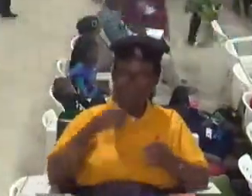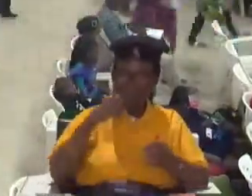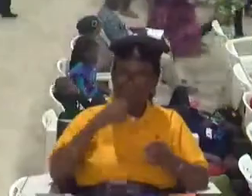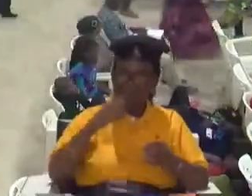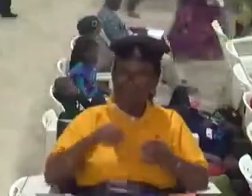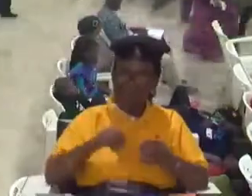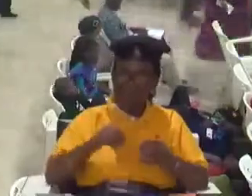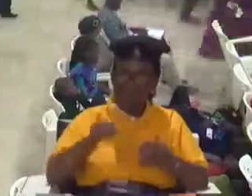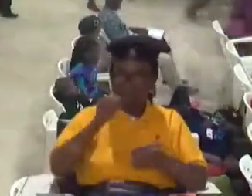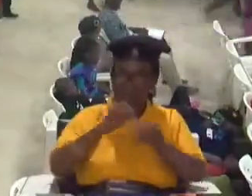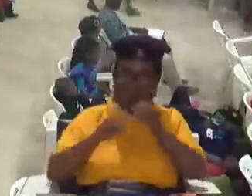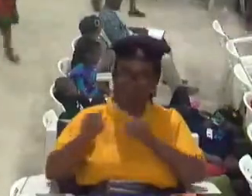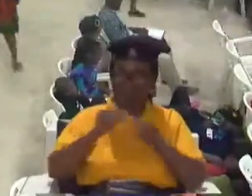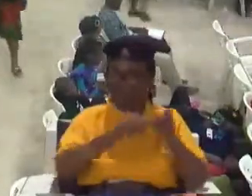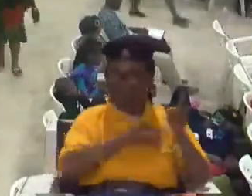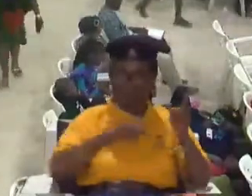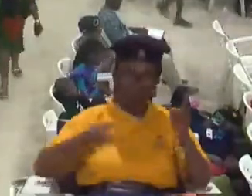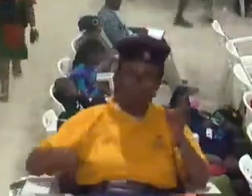Speak, O Lord.